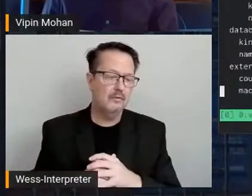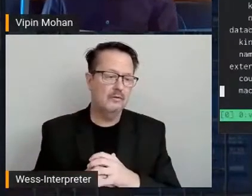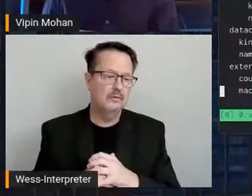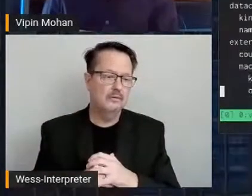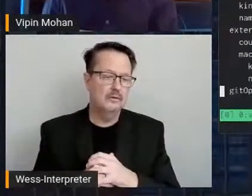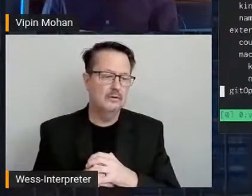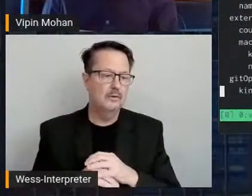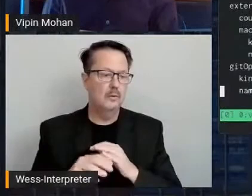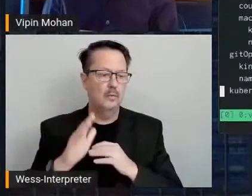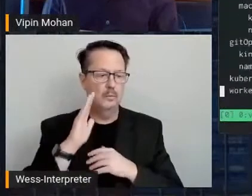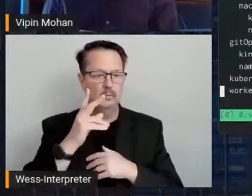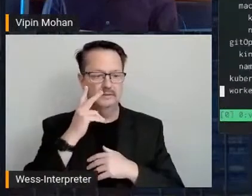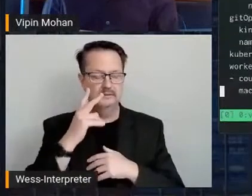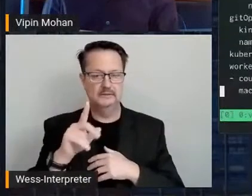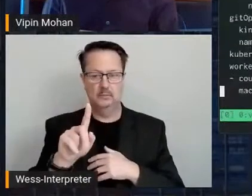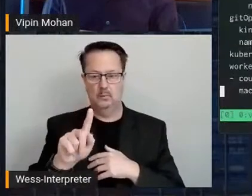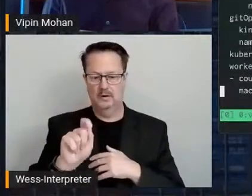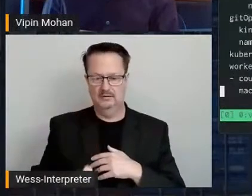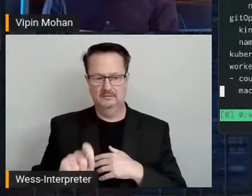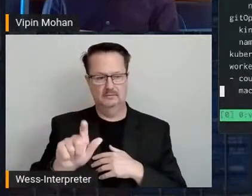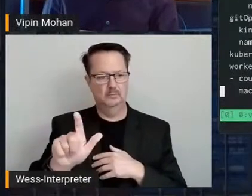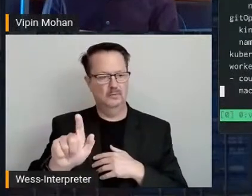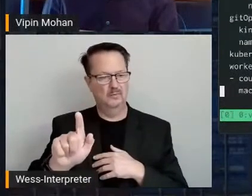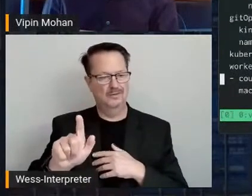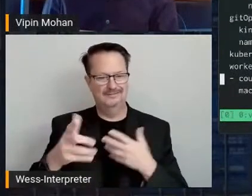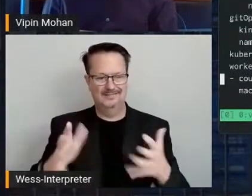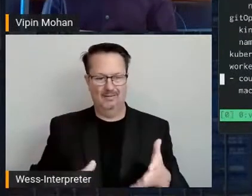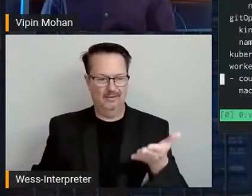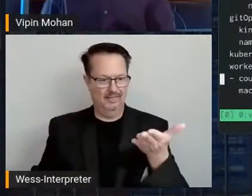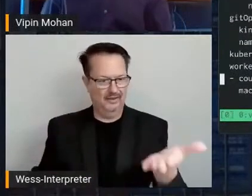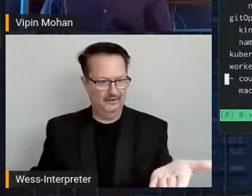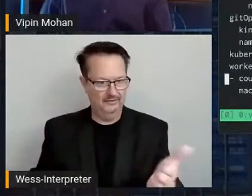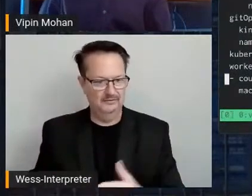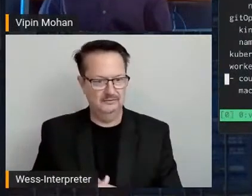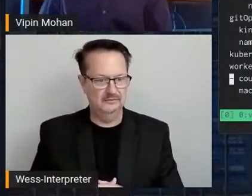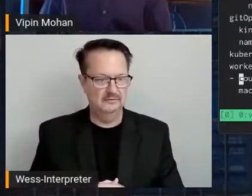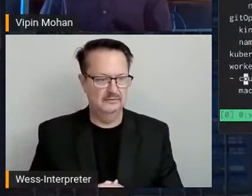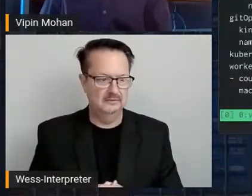you would see that 121 is already here.